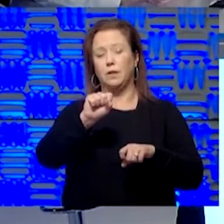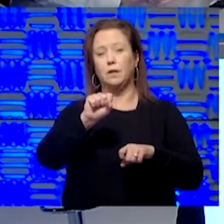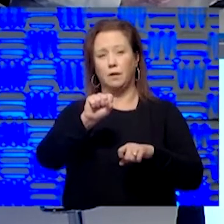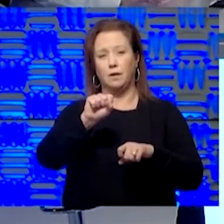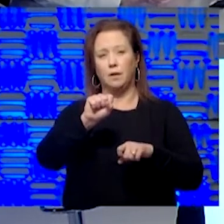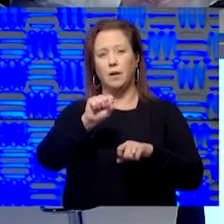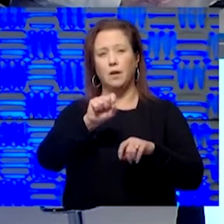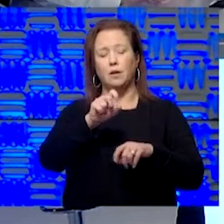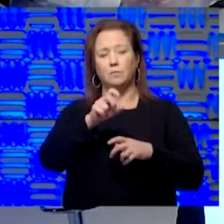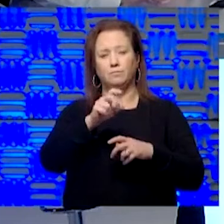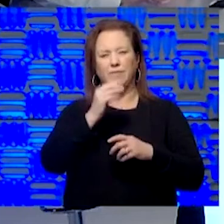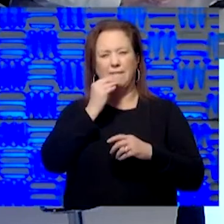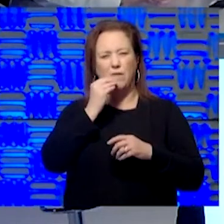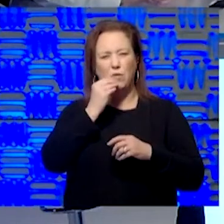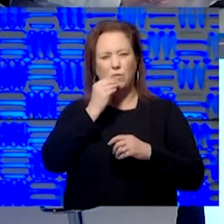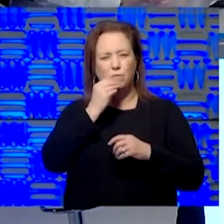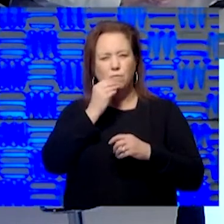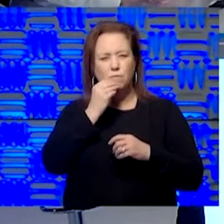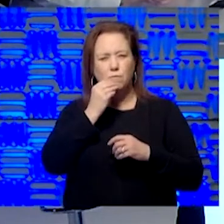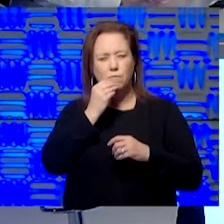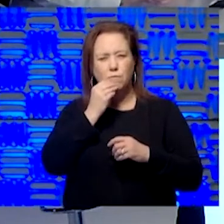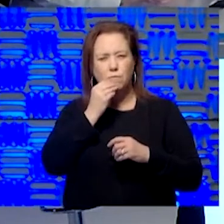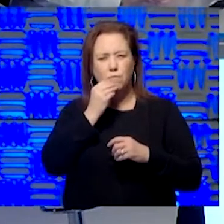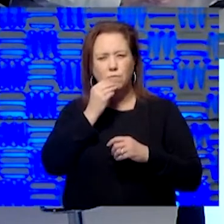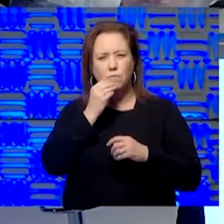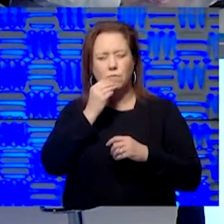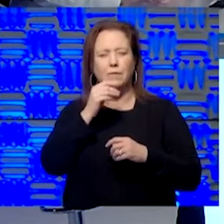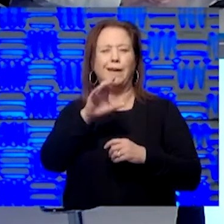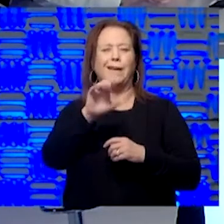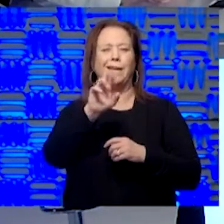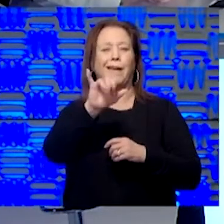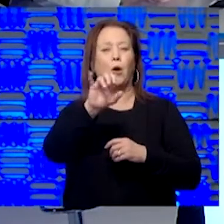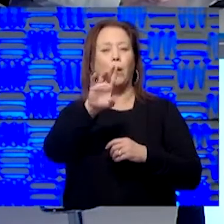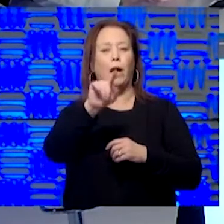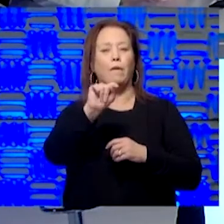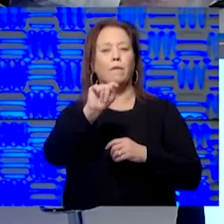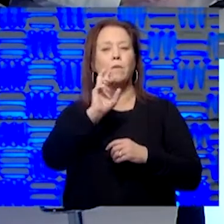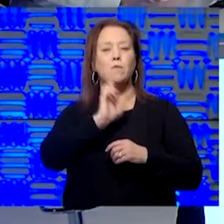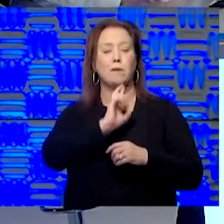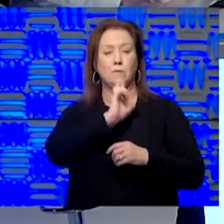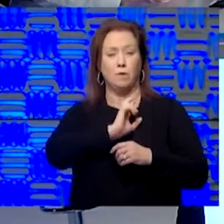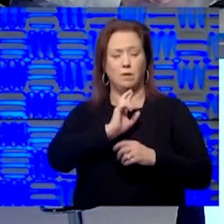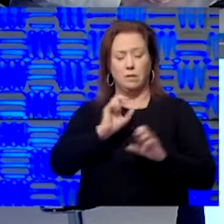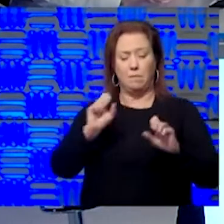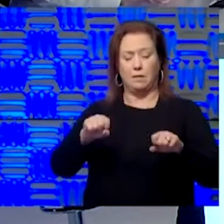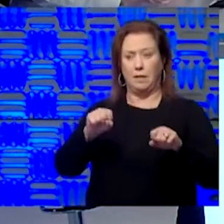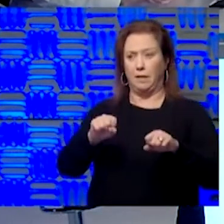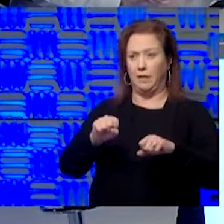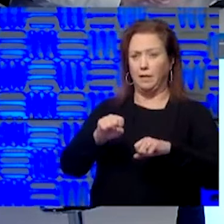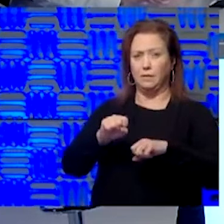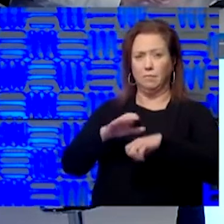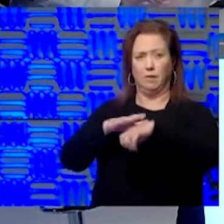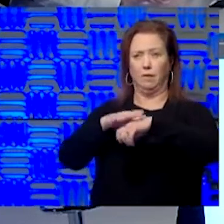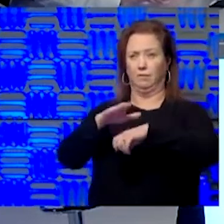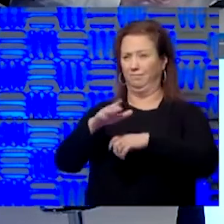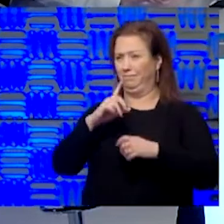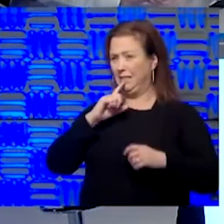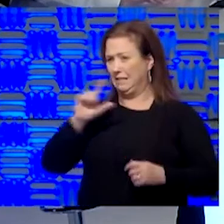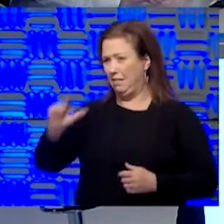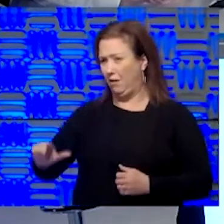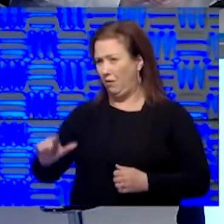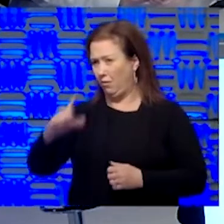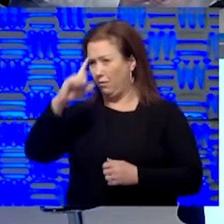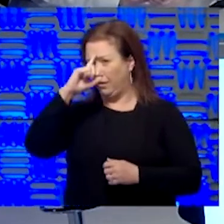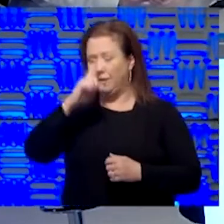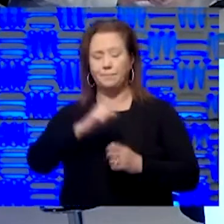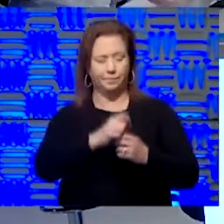food, through that you would pick up and carry out? You bet. So, Dana, I think that's pretty low. What are